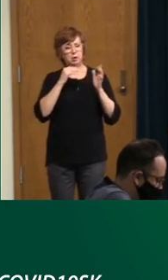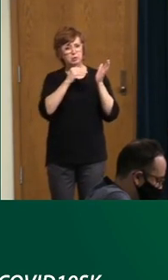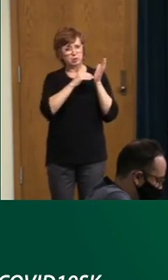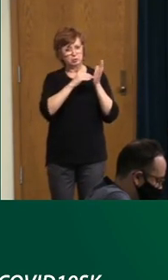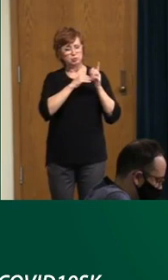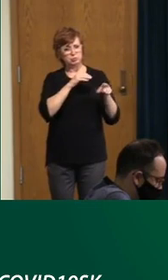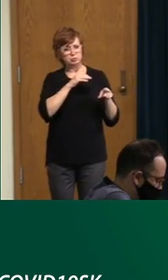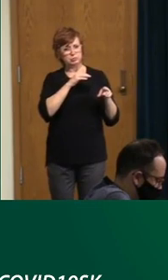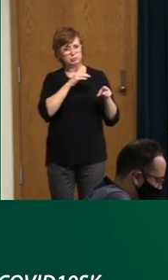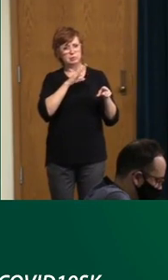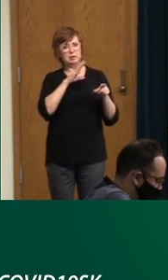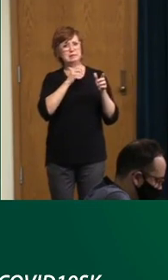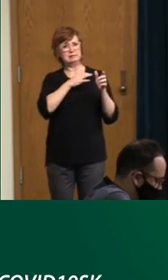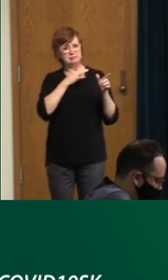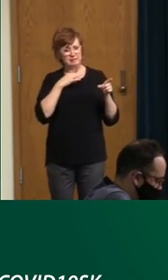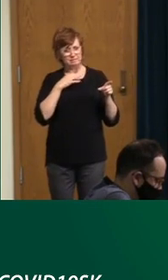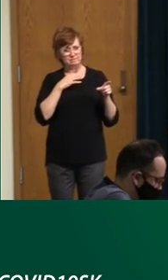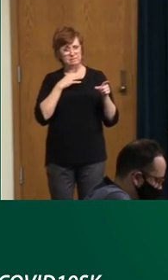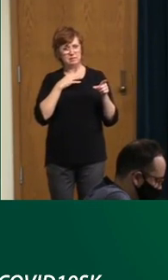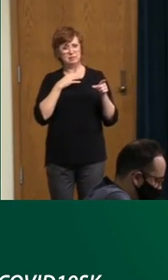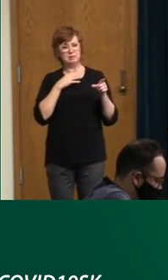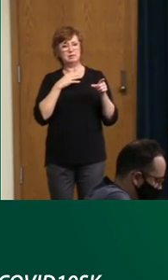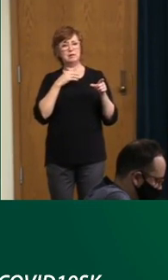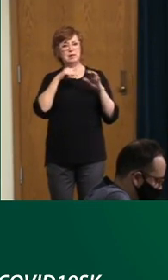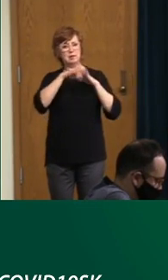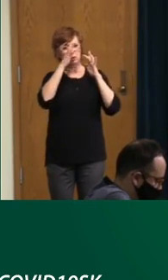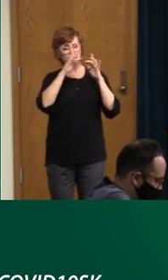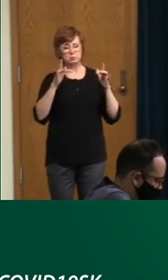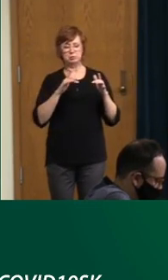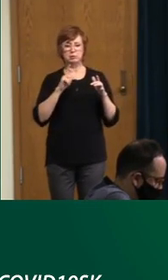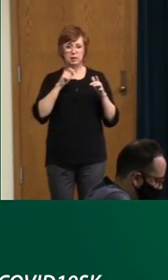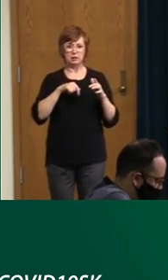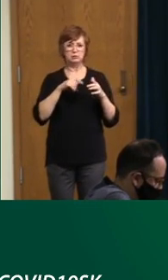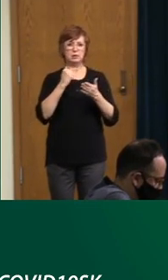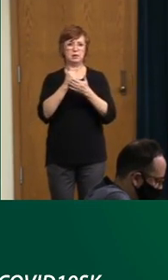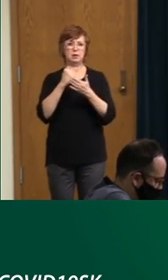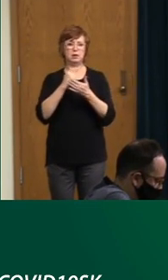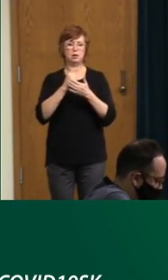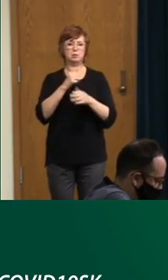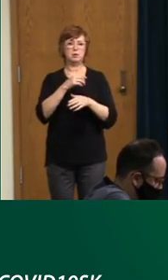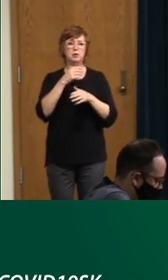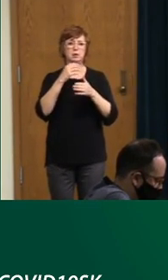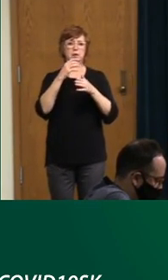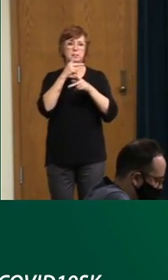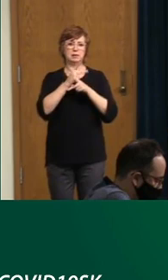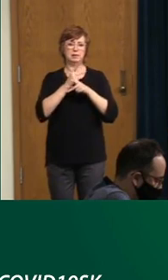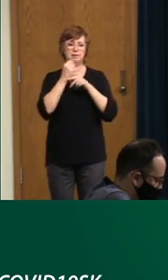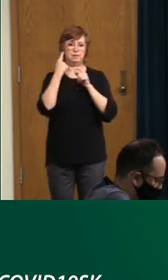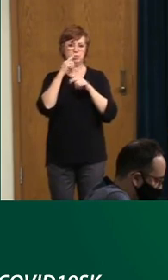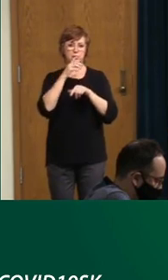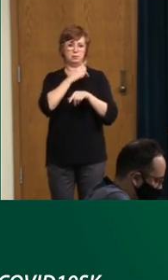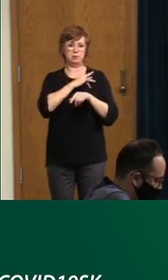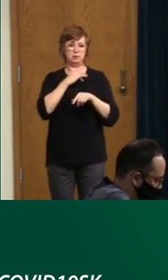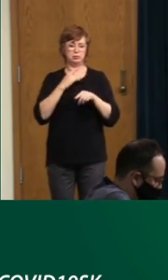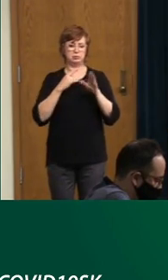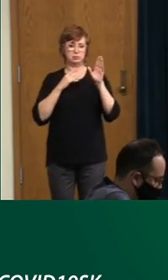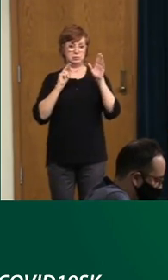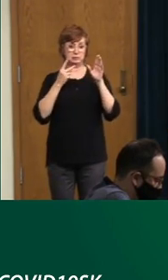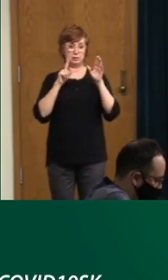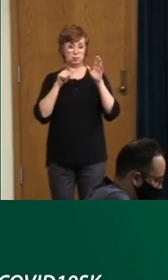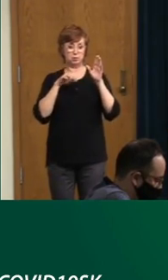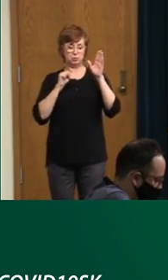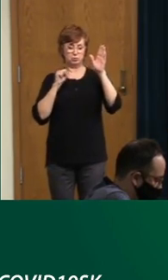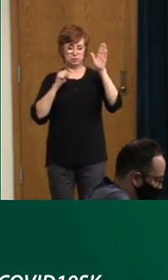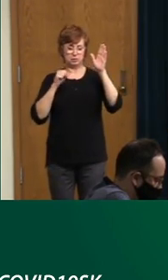all of our staff being at risk of being infected, and that reduces our ability to properly care for patients. Have a follow-up, Britton? Is